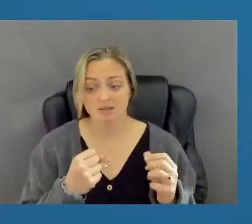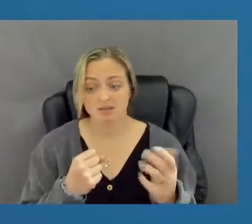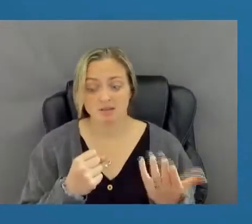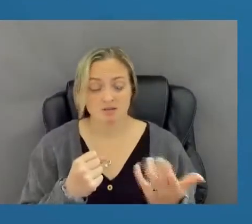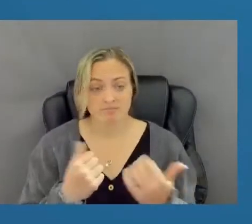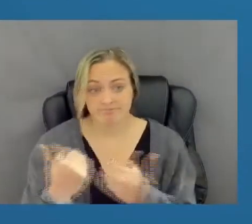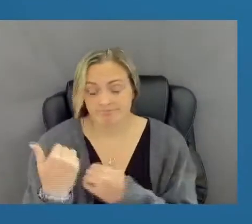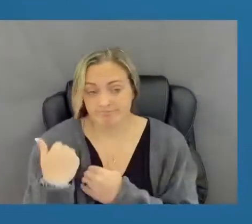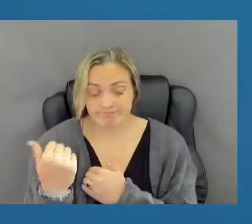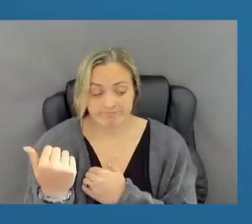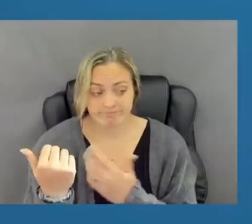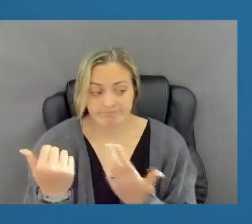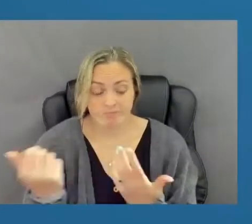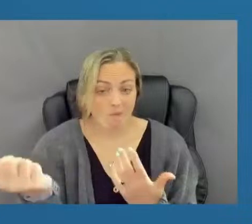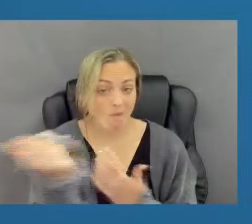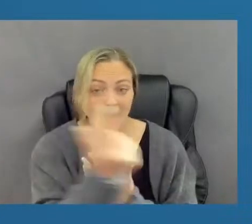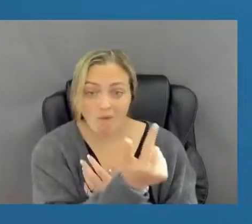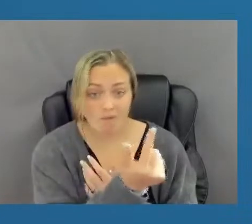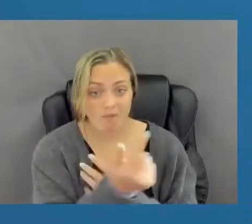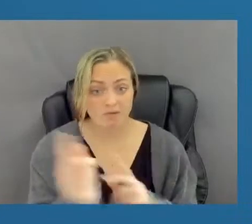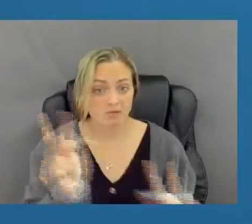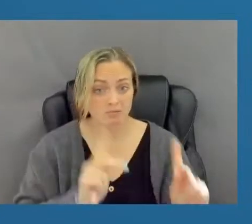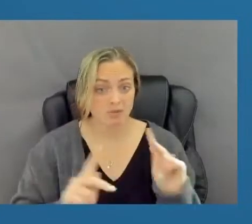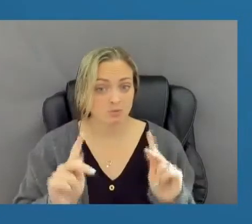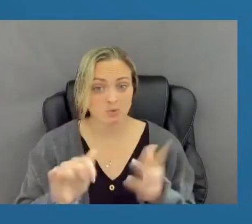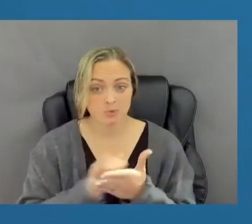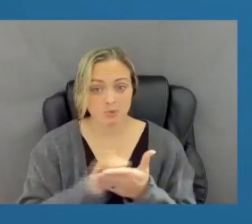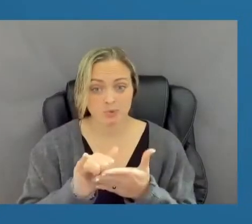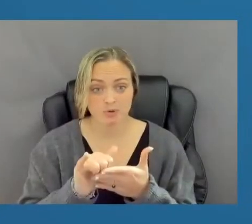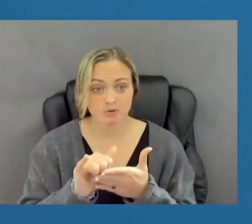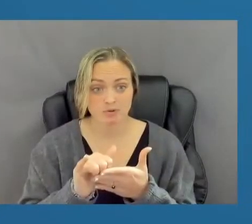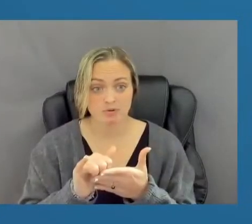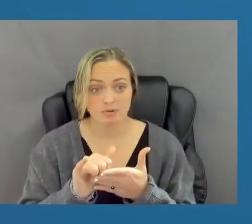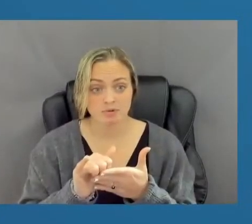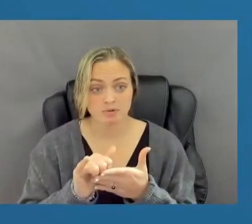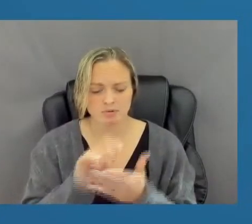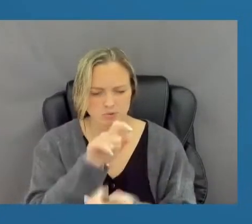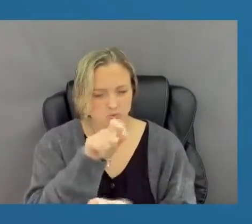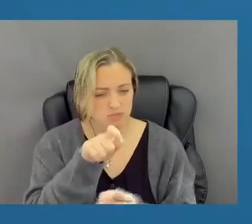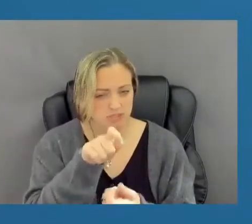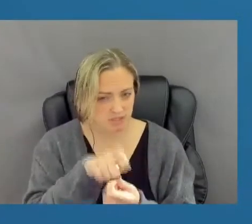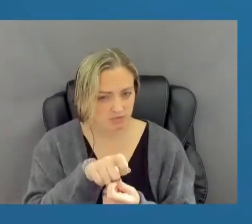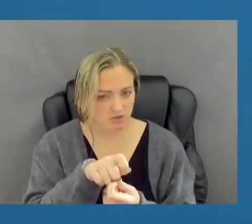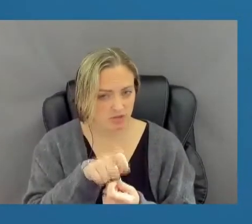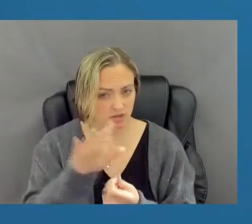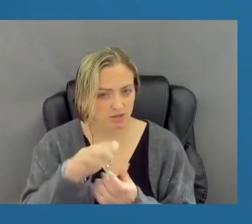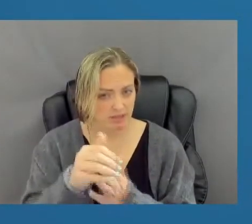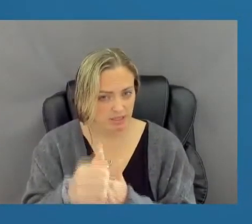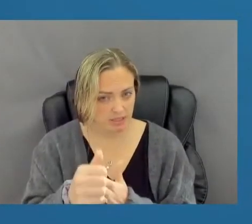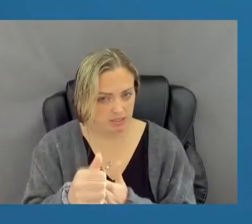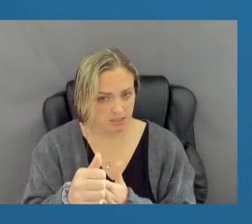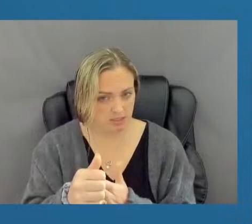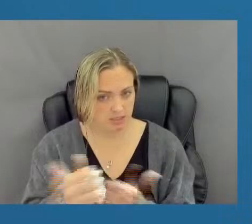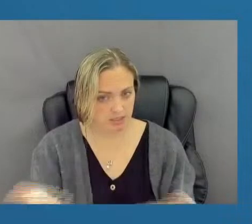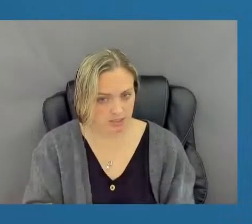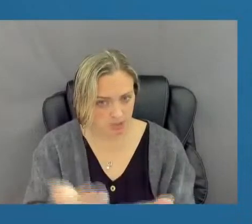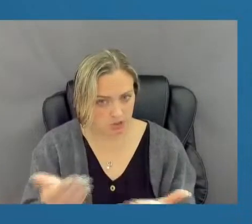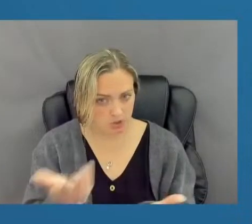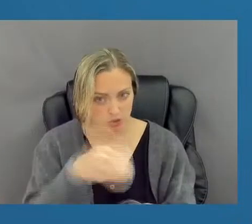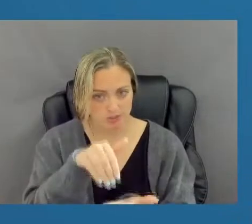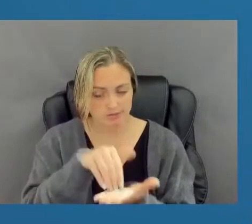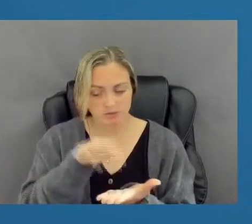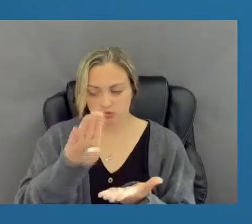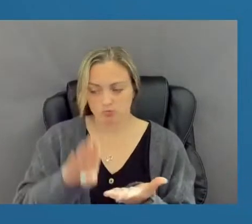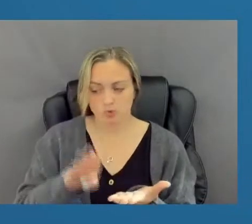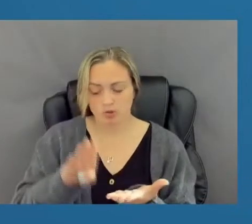of all of the people of the state of New York, but particularly on behalf of her leadership here in central Brooklyn. She